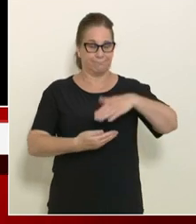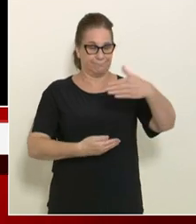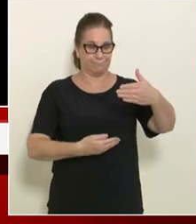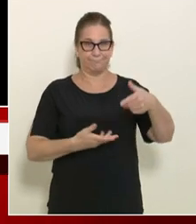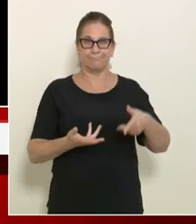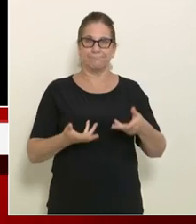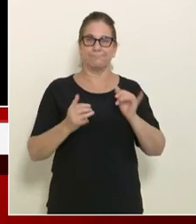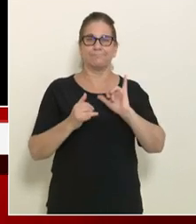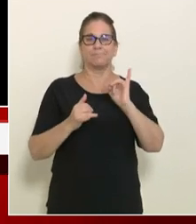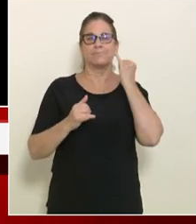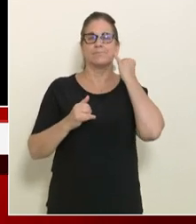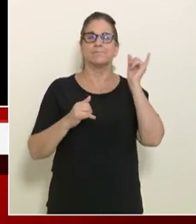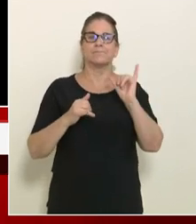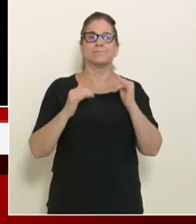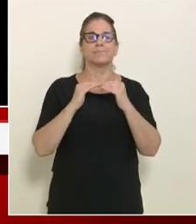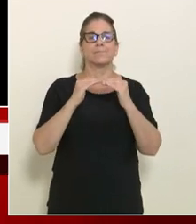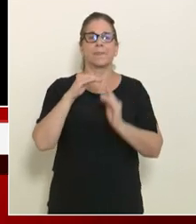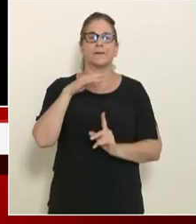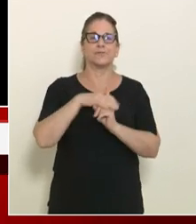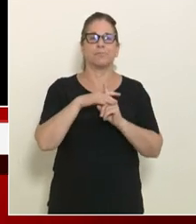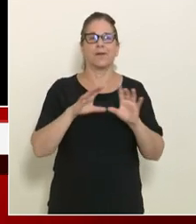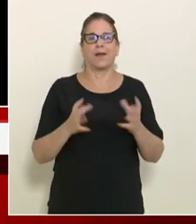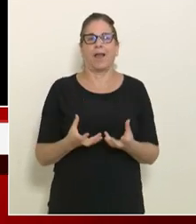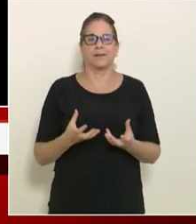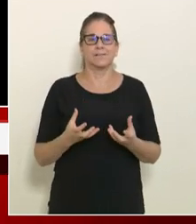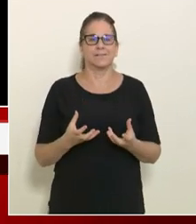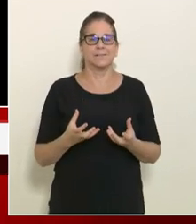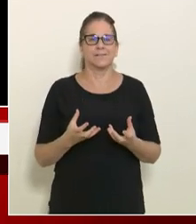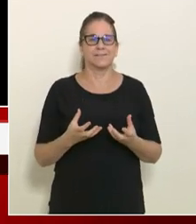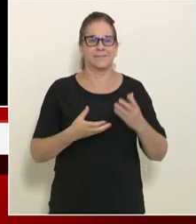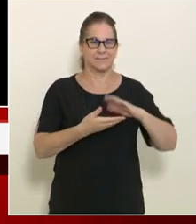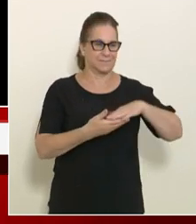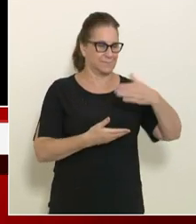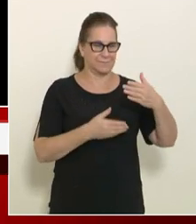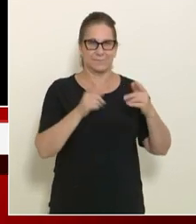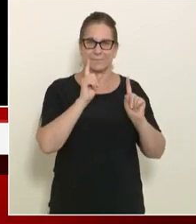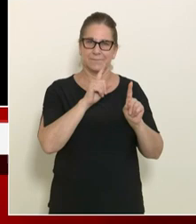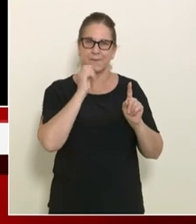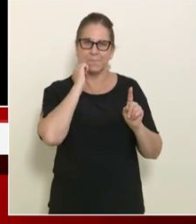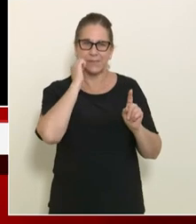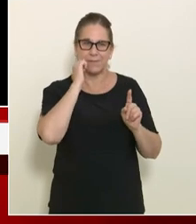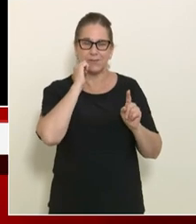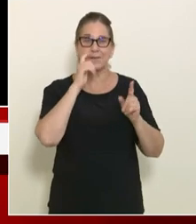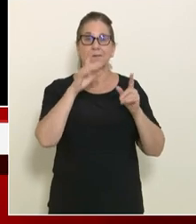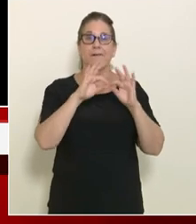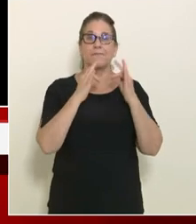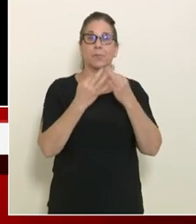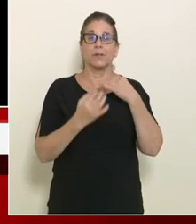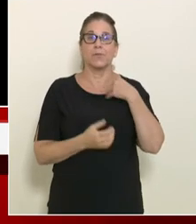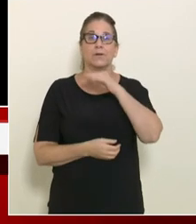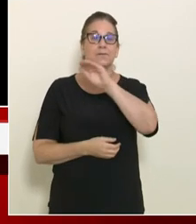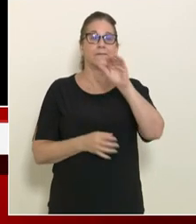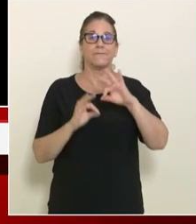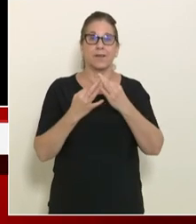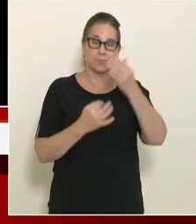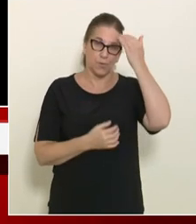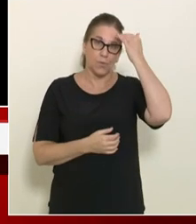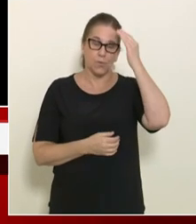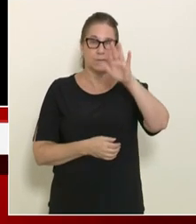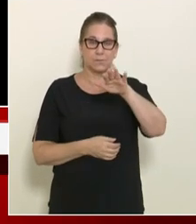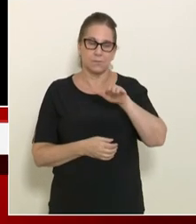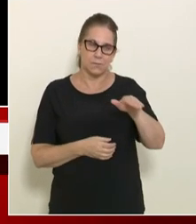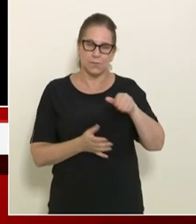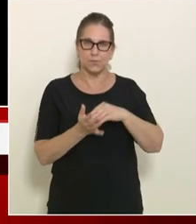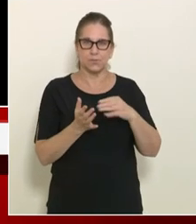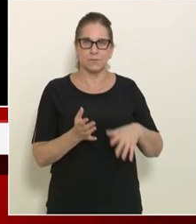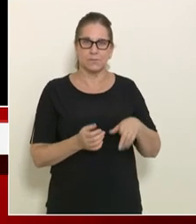again, this is how we will take attendance on a daily basis. And as we're always reminded, every day counts, and we want to ensure